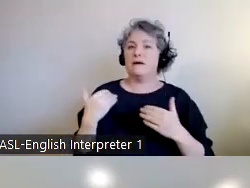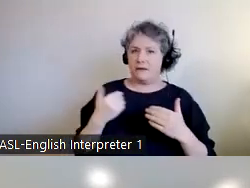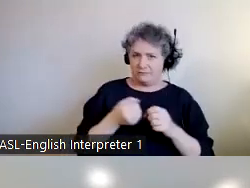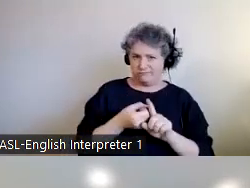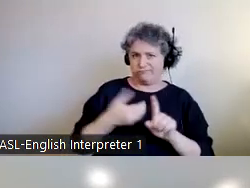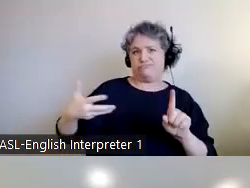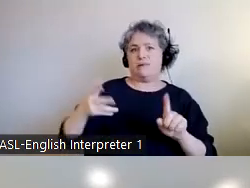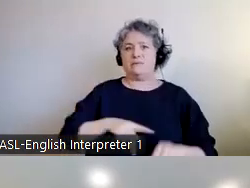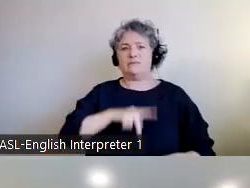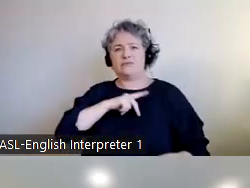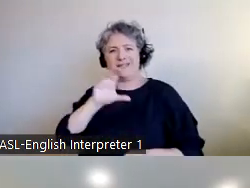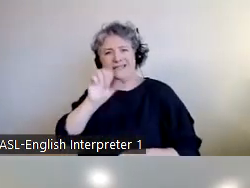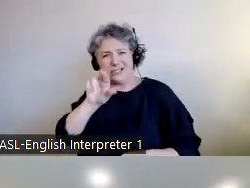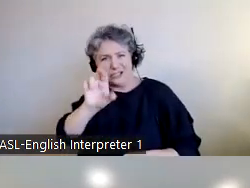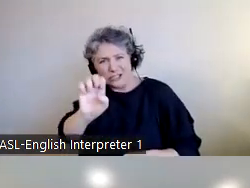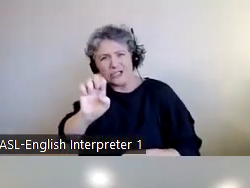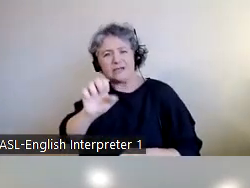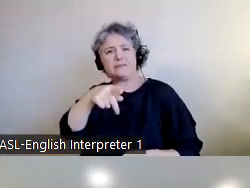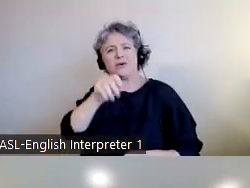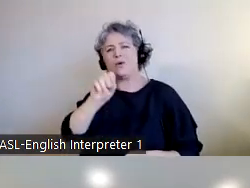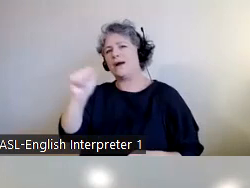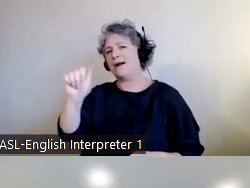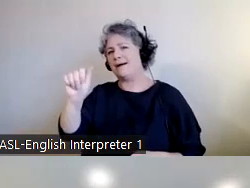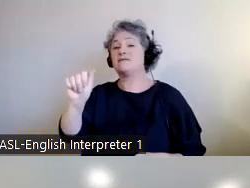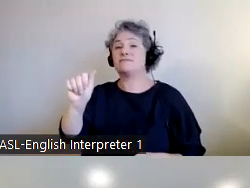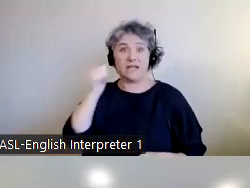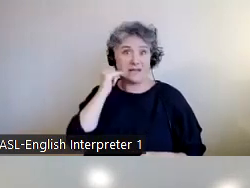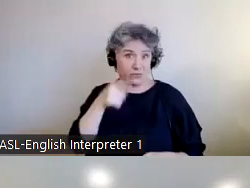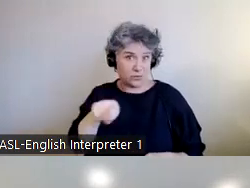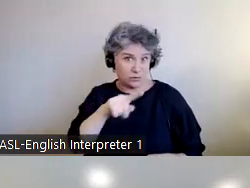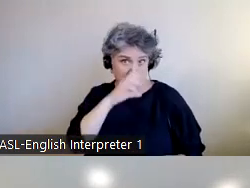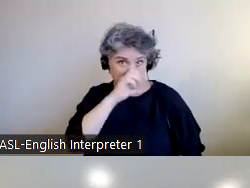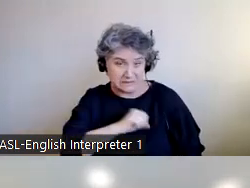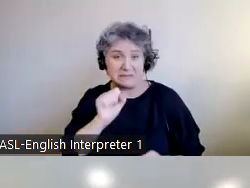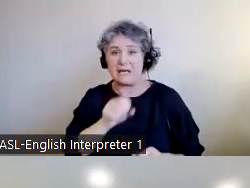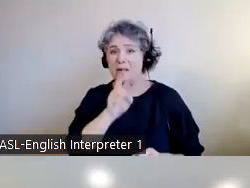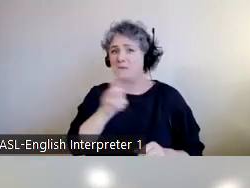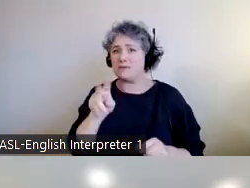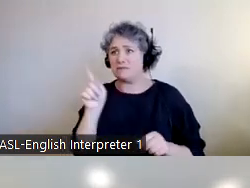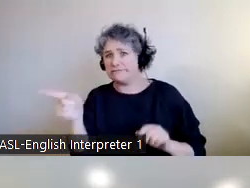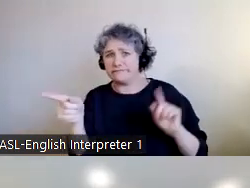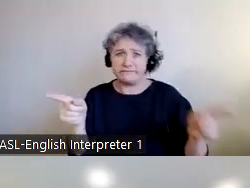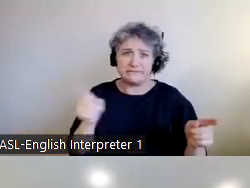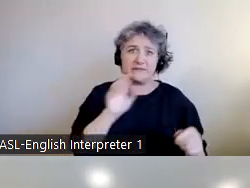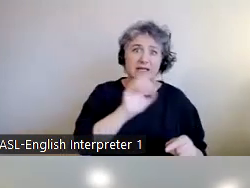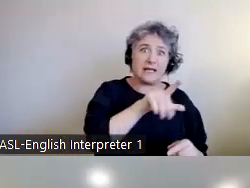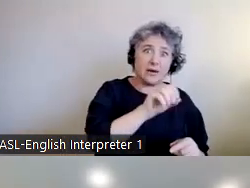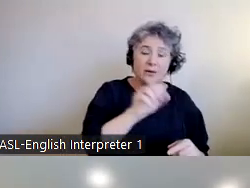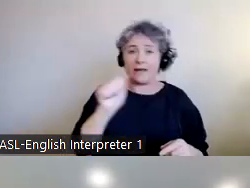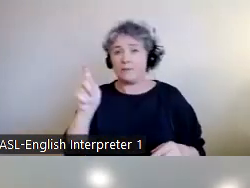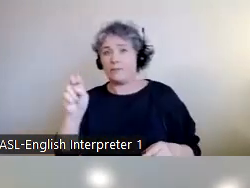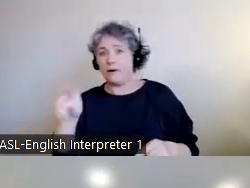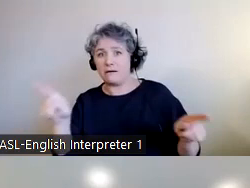personal care. So if you have missed either one of our presentations, you can go to either one of our websites to look at past webinars